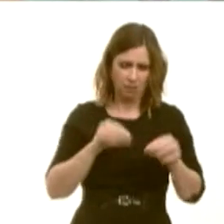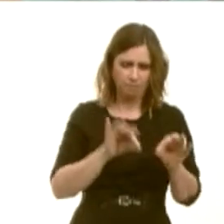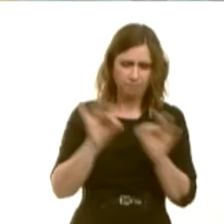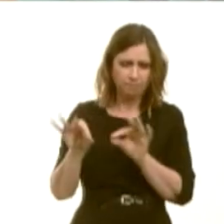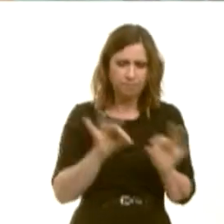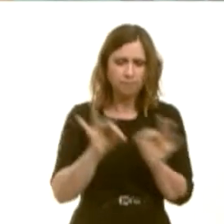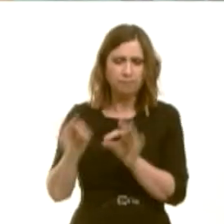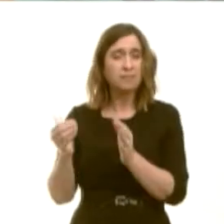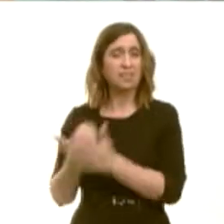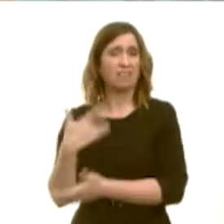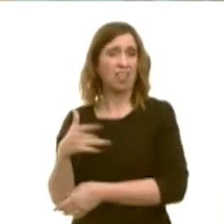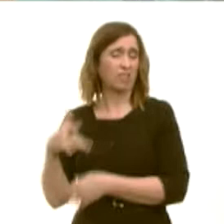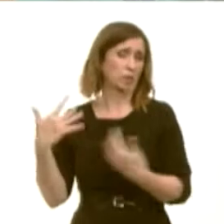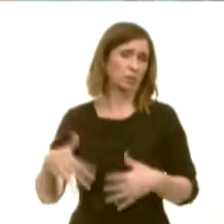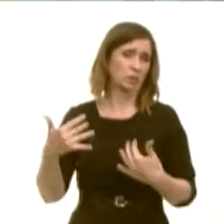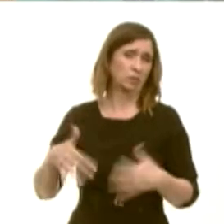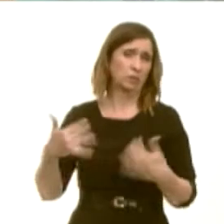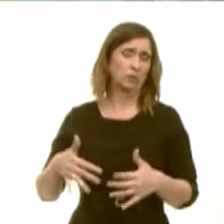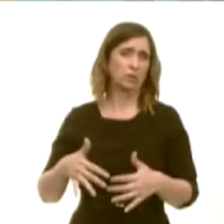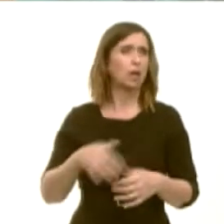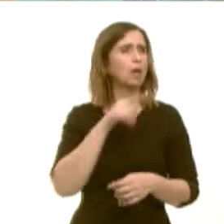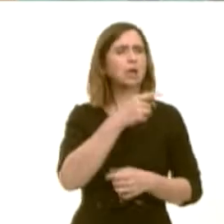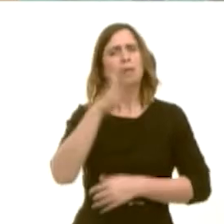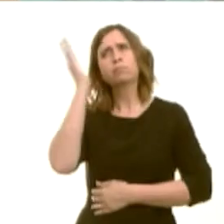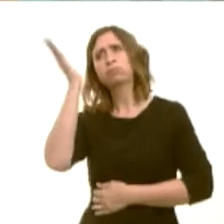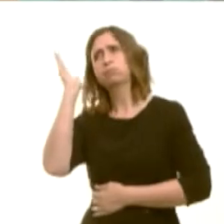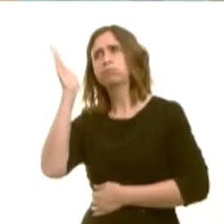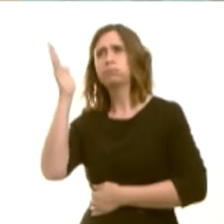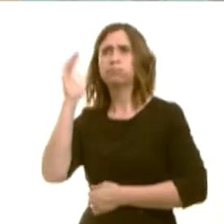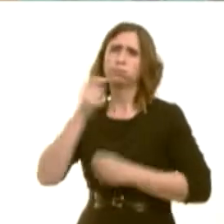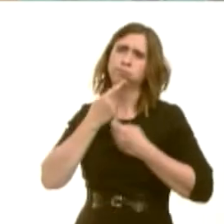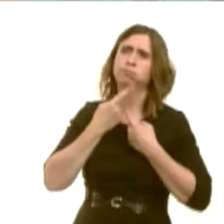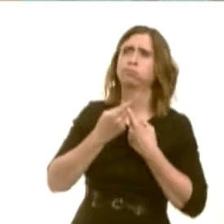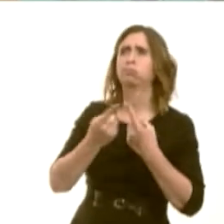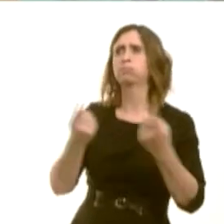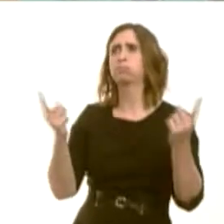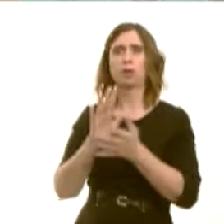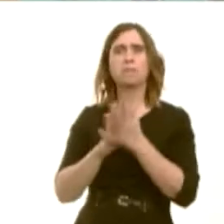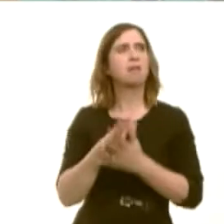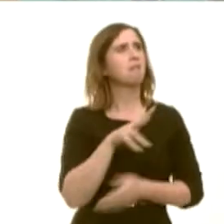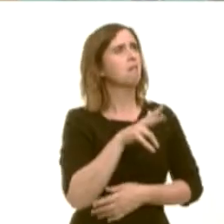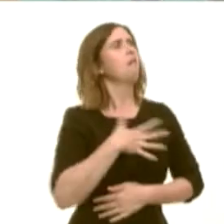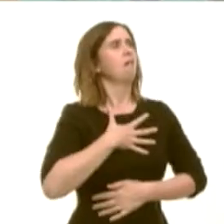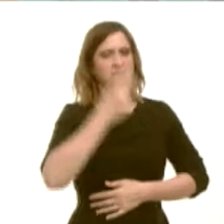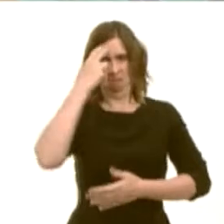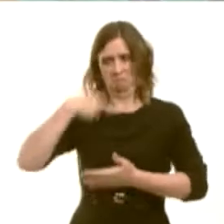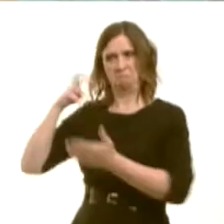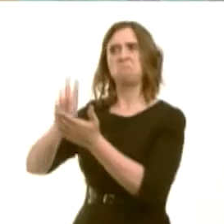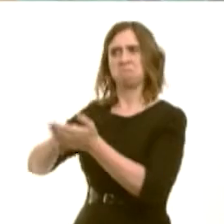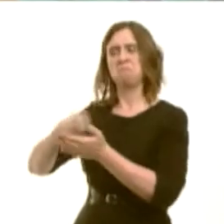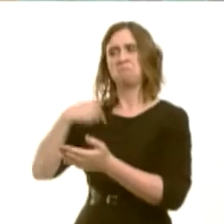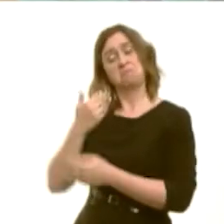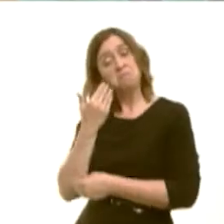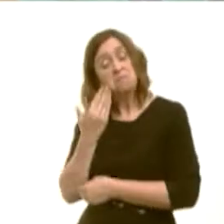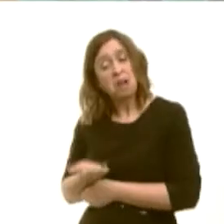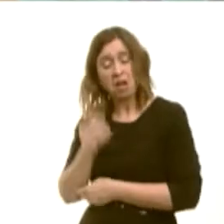to be able to explain what they've done to encourage more people to become organ donors, and that's been successful. We know that more people, many more